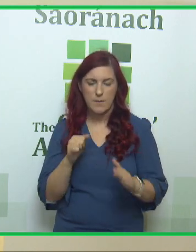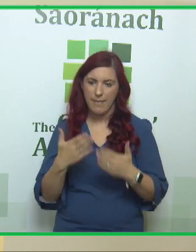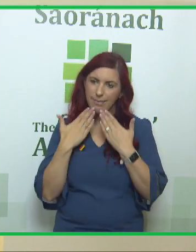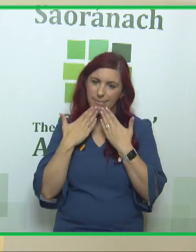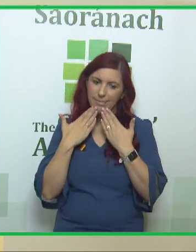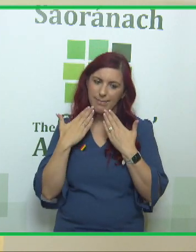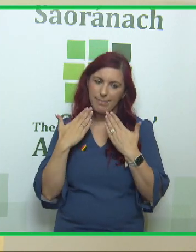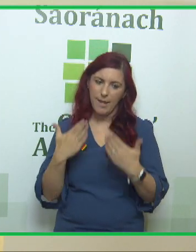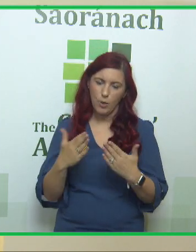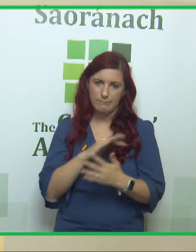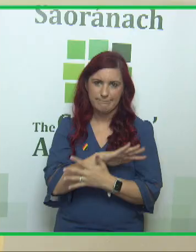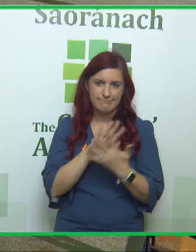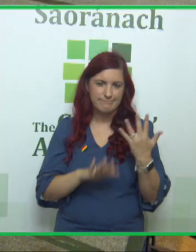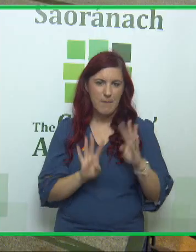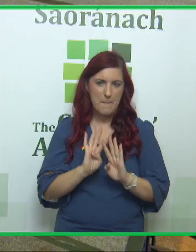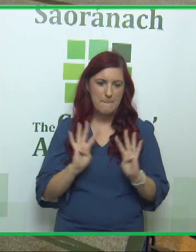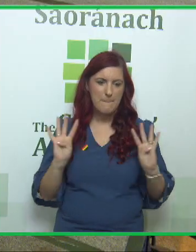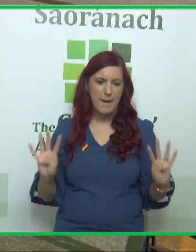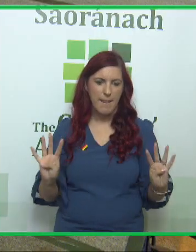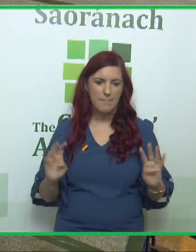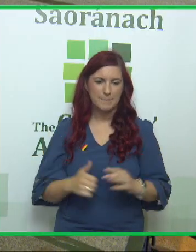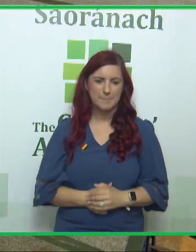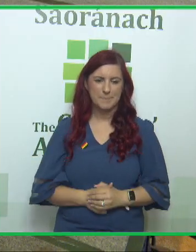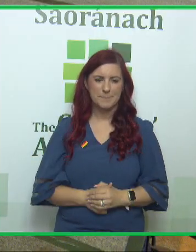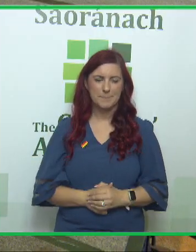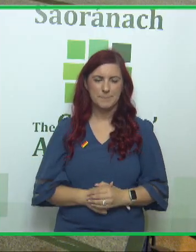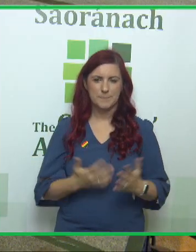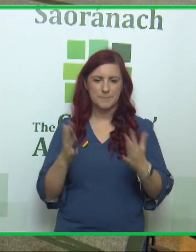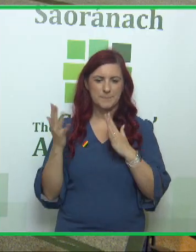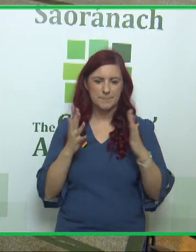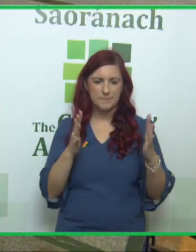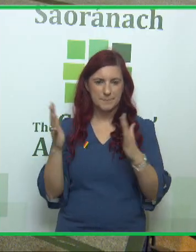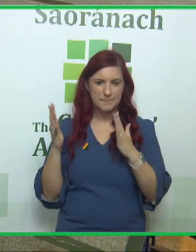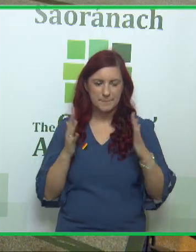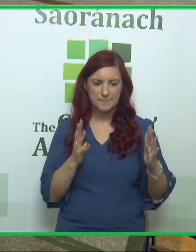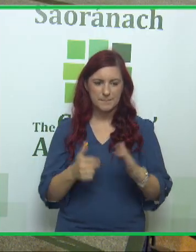you to Jan, to Daniel, to Mick, to Nicola and to Noel. Thank you, and I'll hand back.